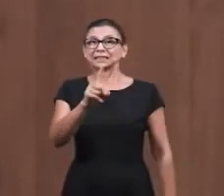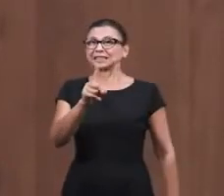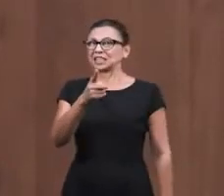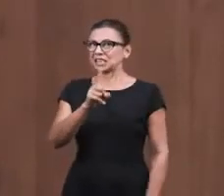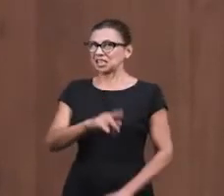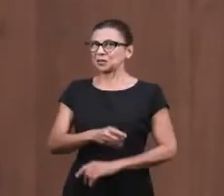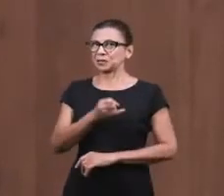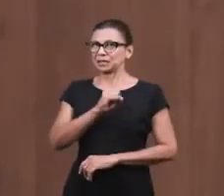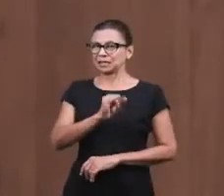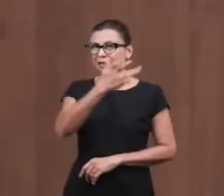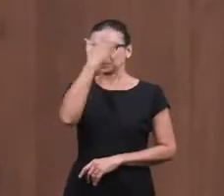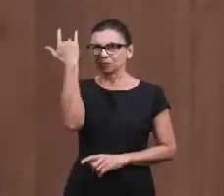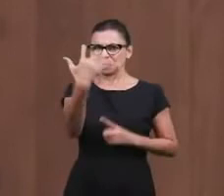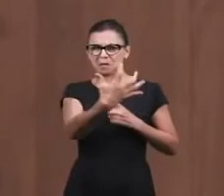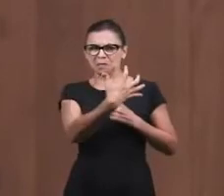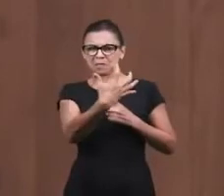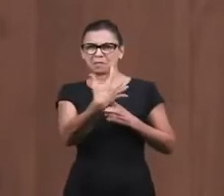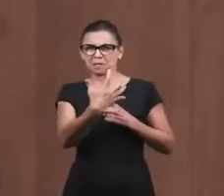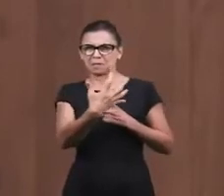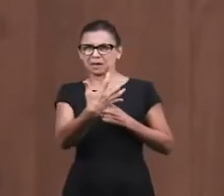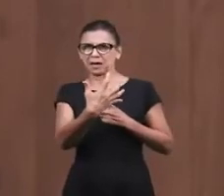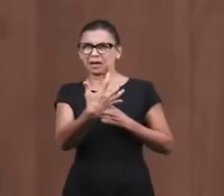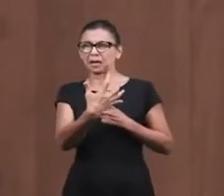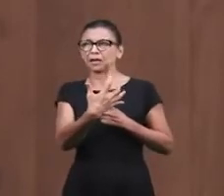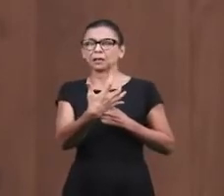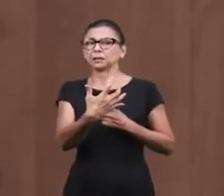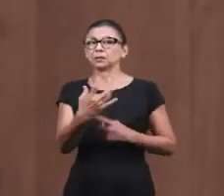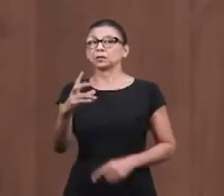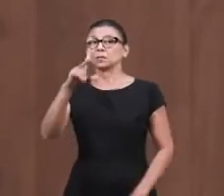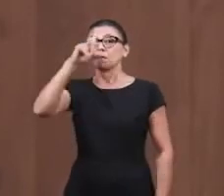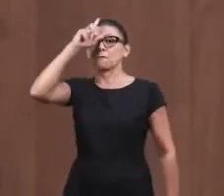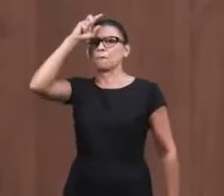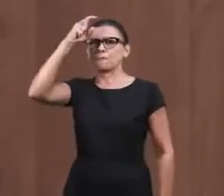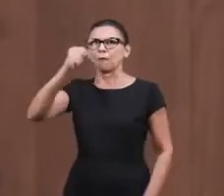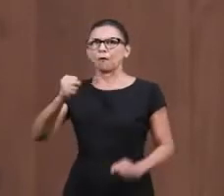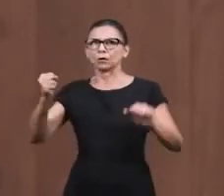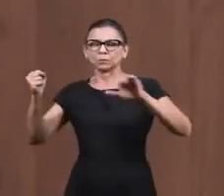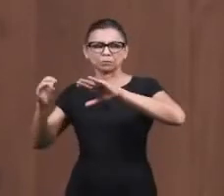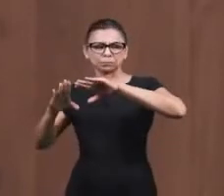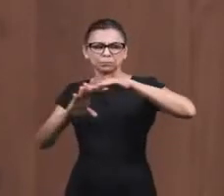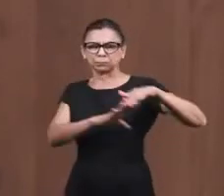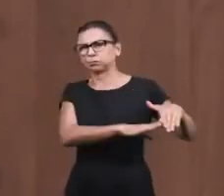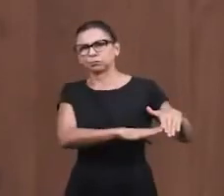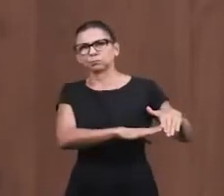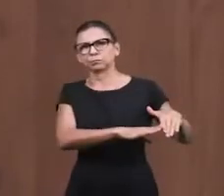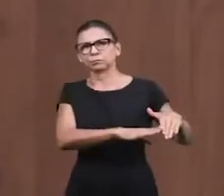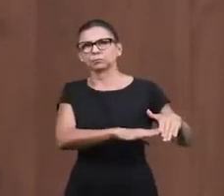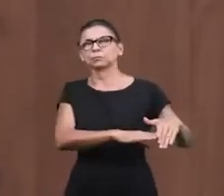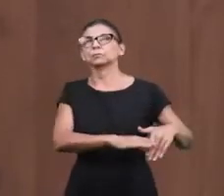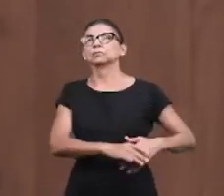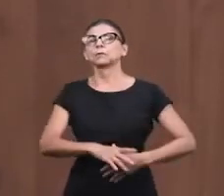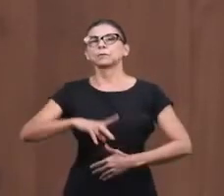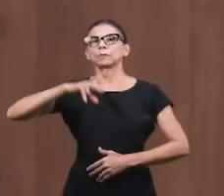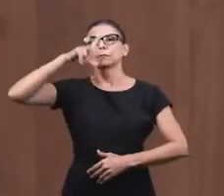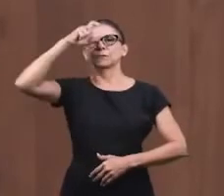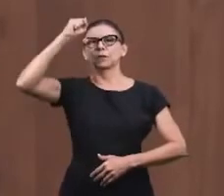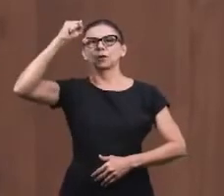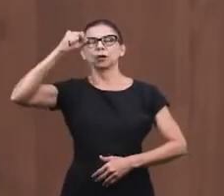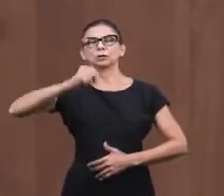bad things to us, we're going to be strengthened in the Lord. We're going to be fortified in the